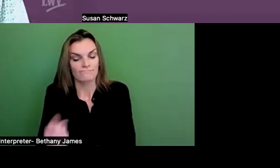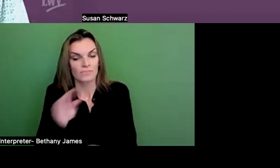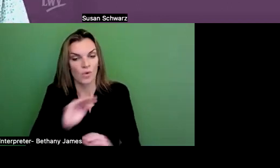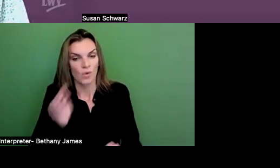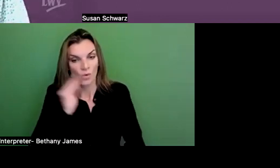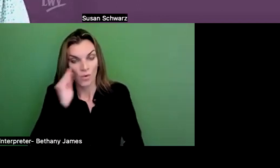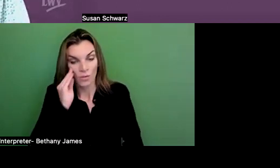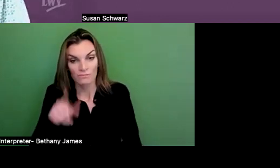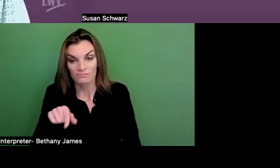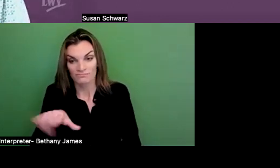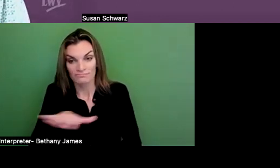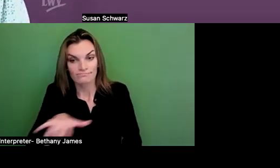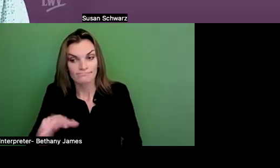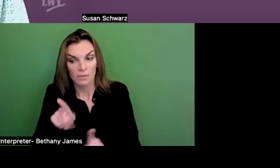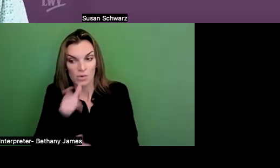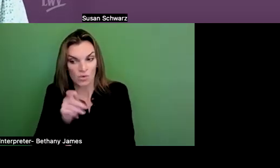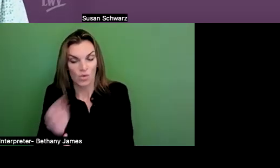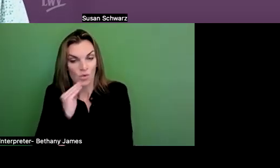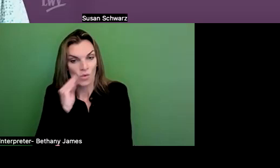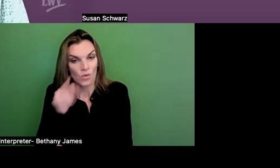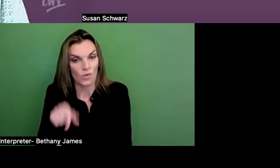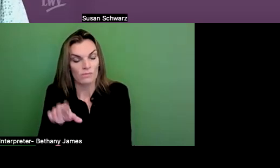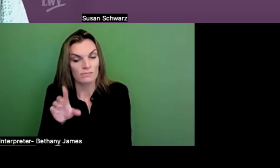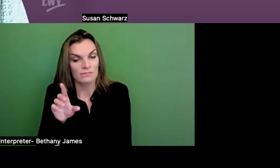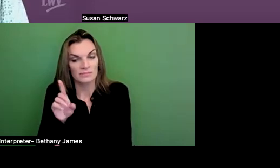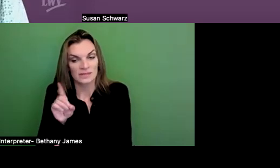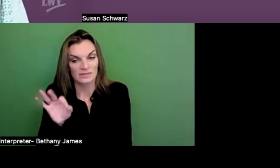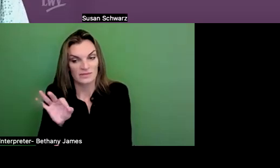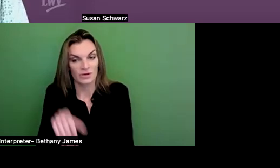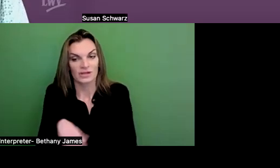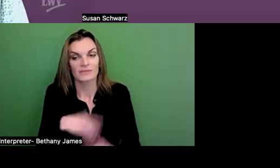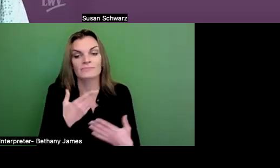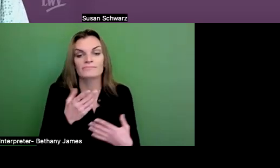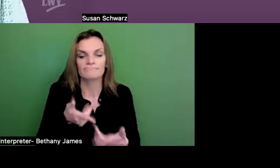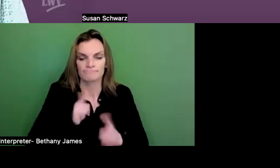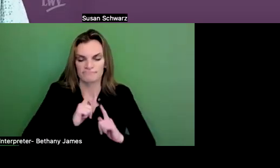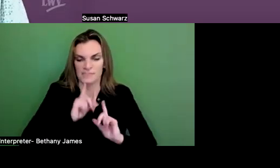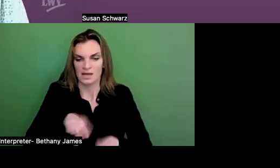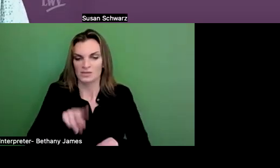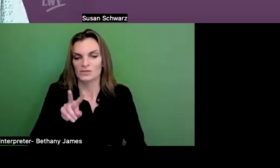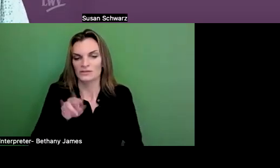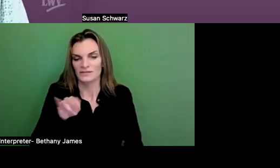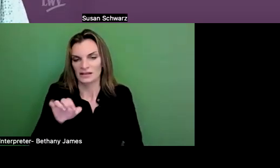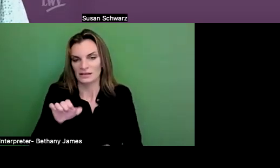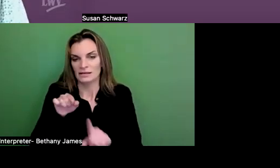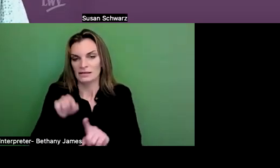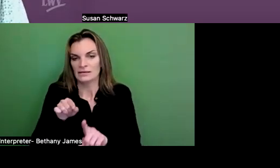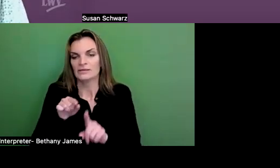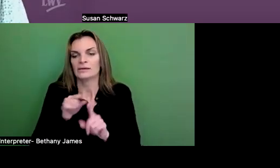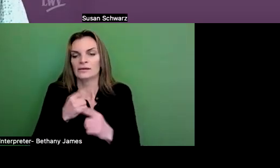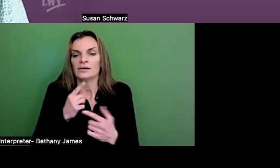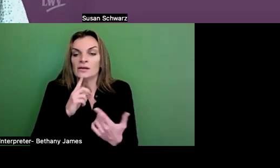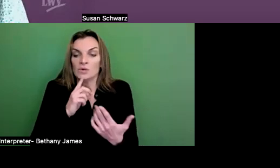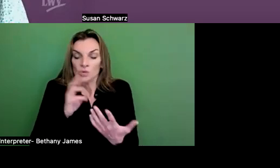a very good question. And unfortunately, the issue has become before